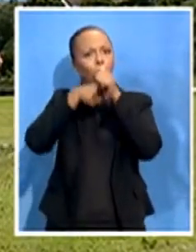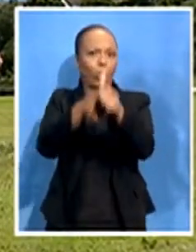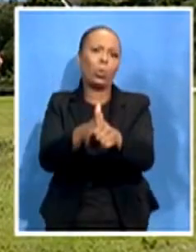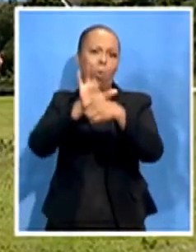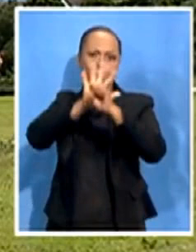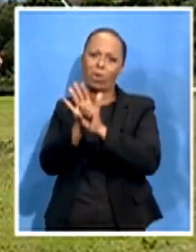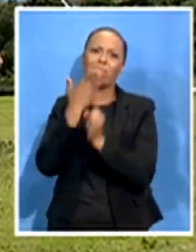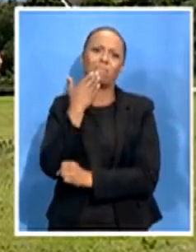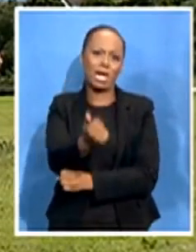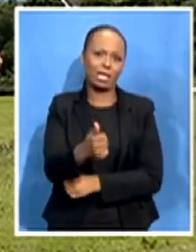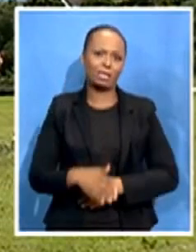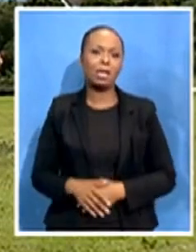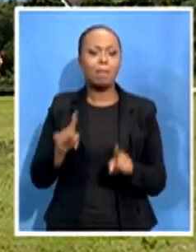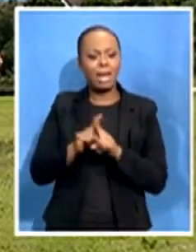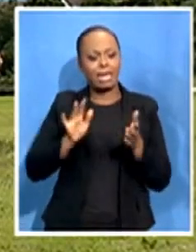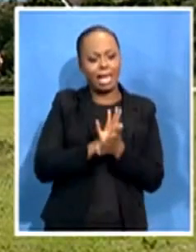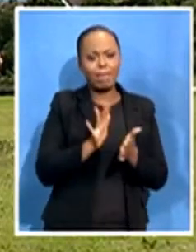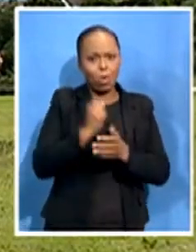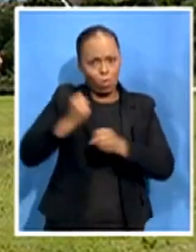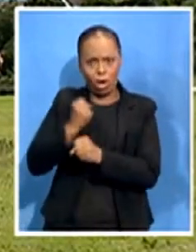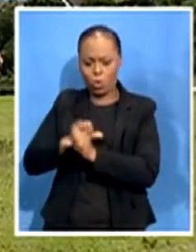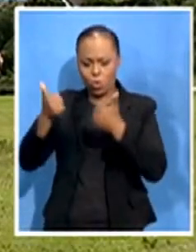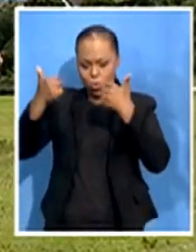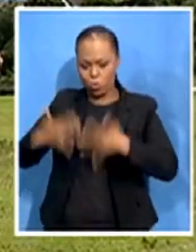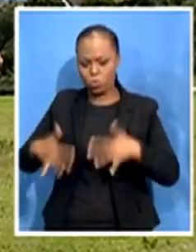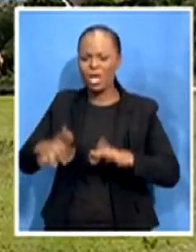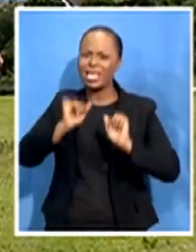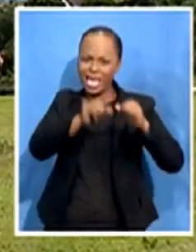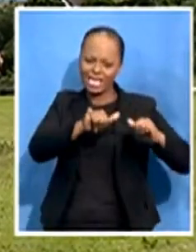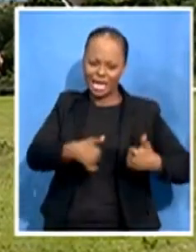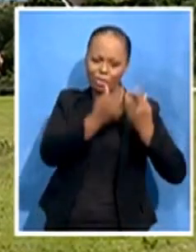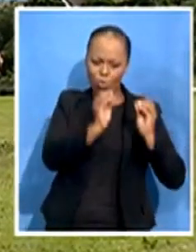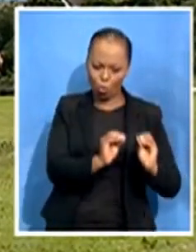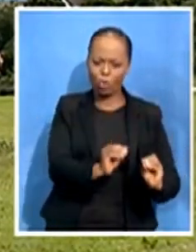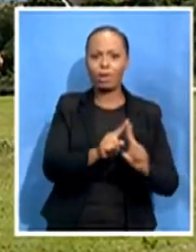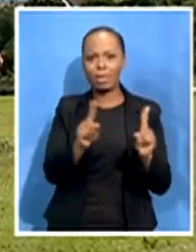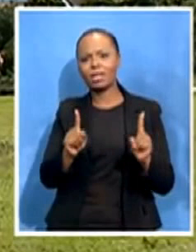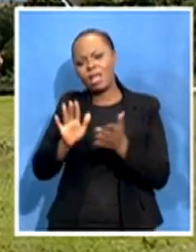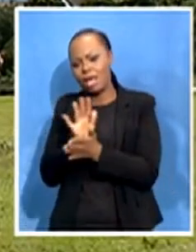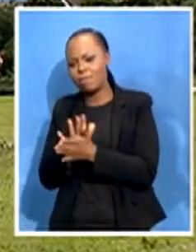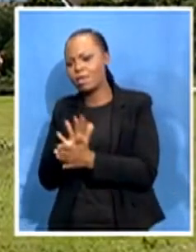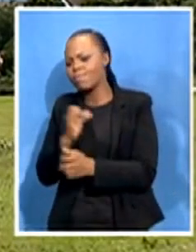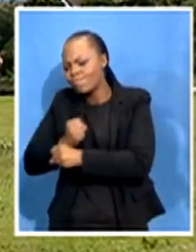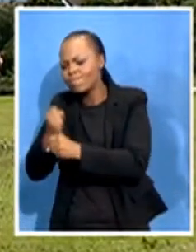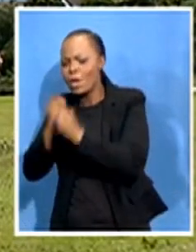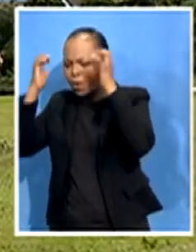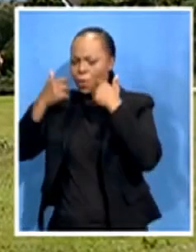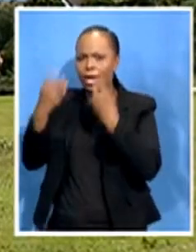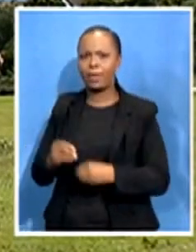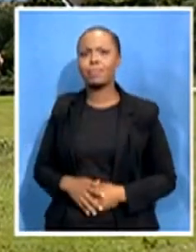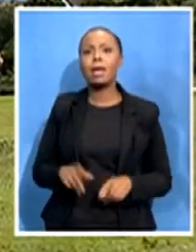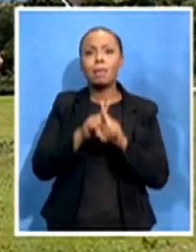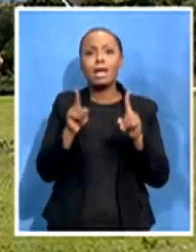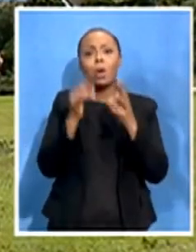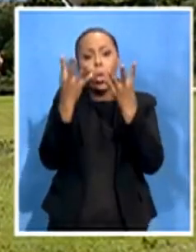He is aware of the challenges, but above all saying that the numbers in the metro will only go down if citizens play their role by adhering to